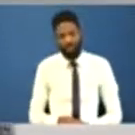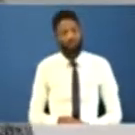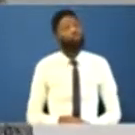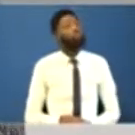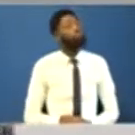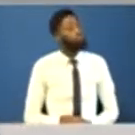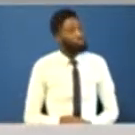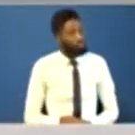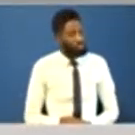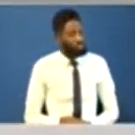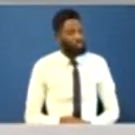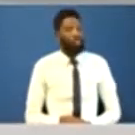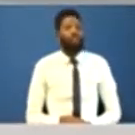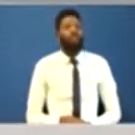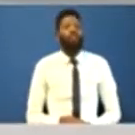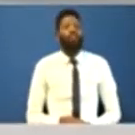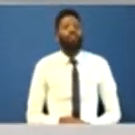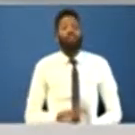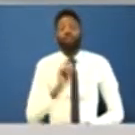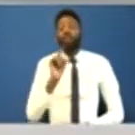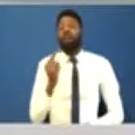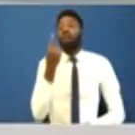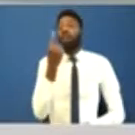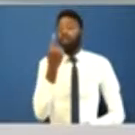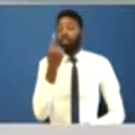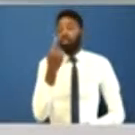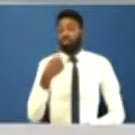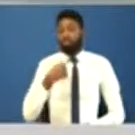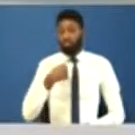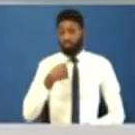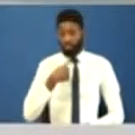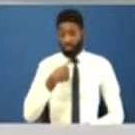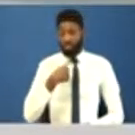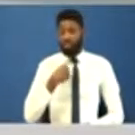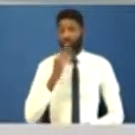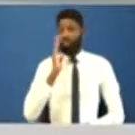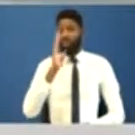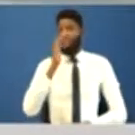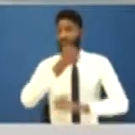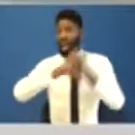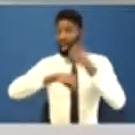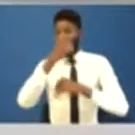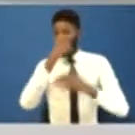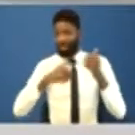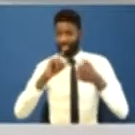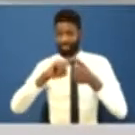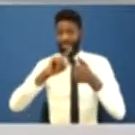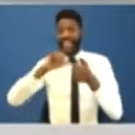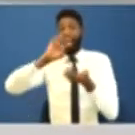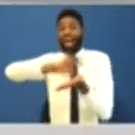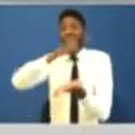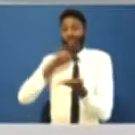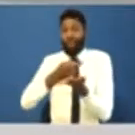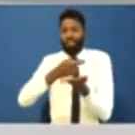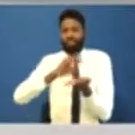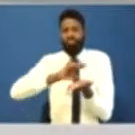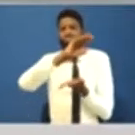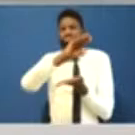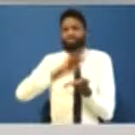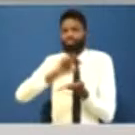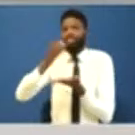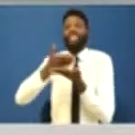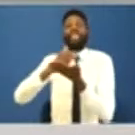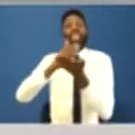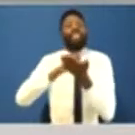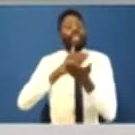well first of all i'll look at distribution of resources it